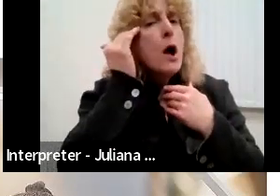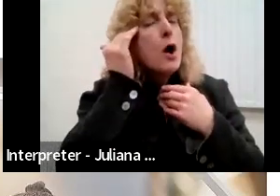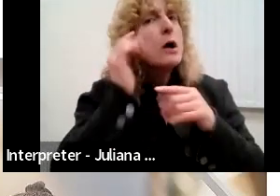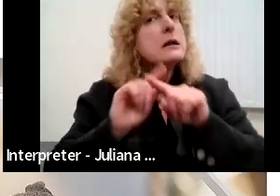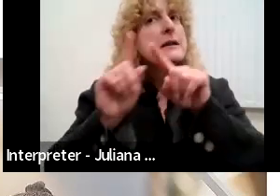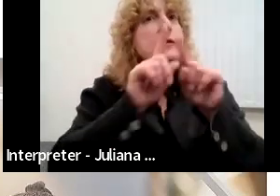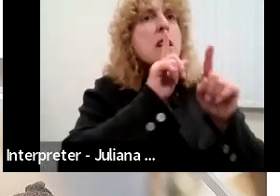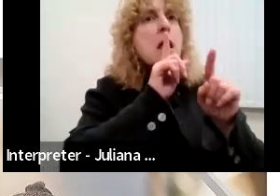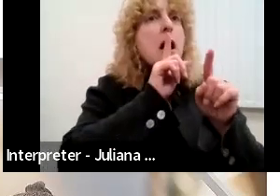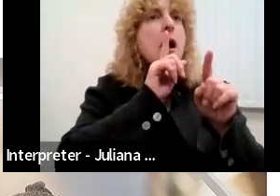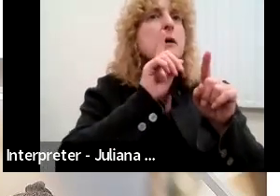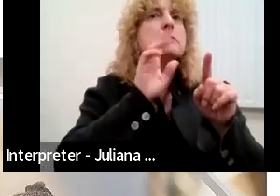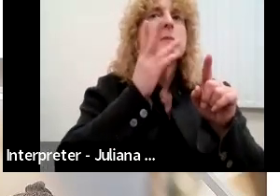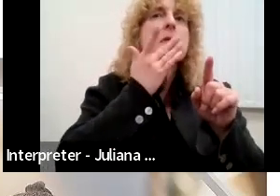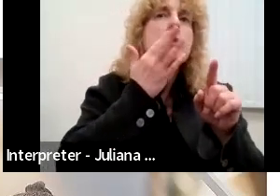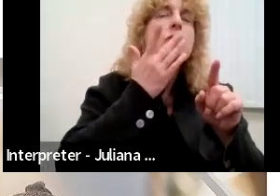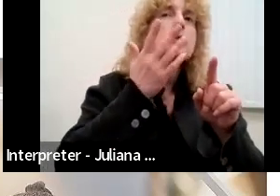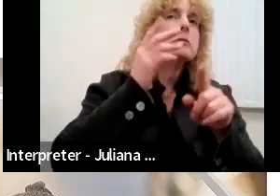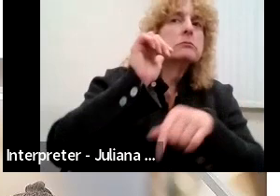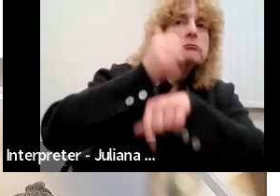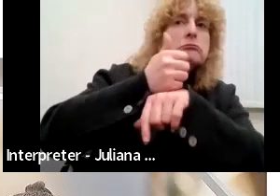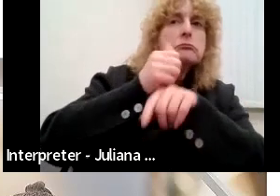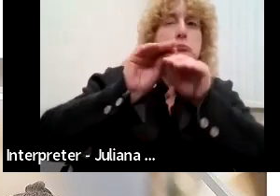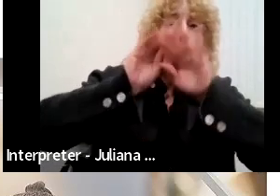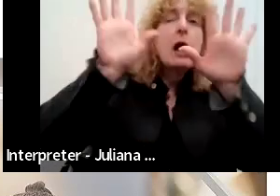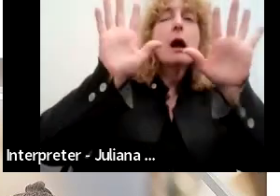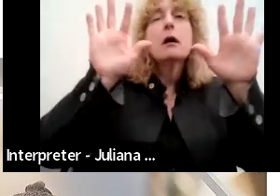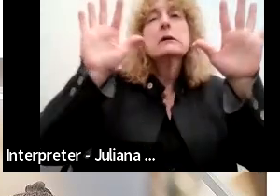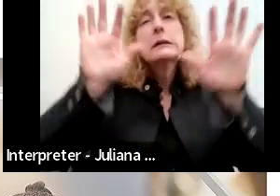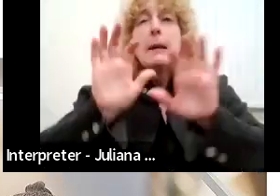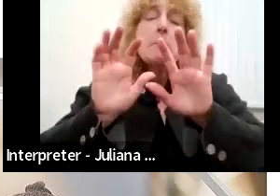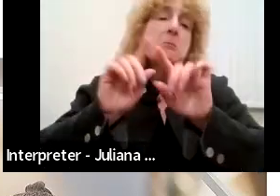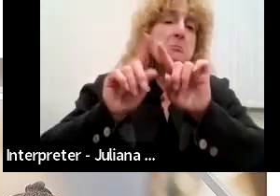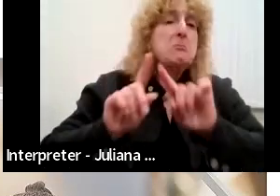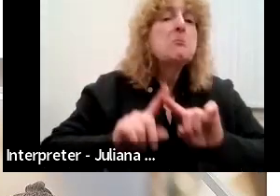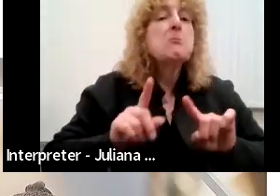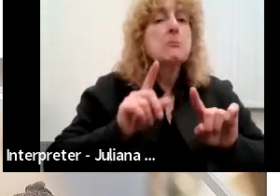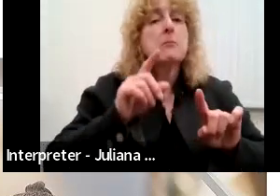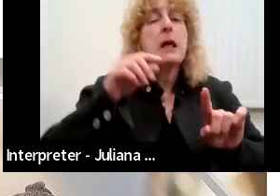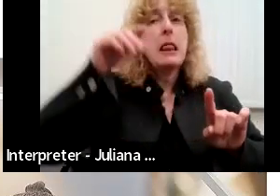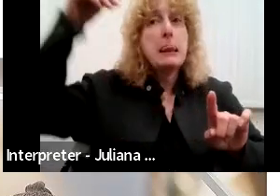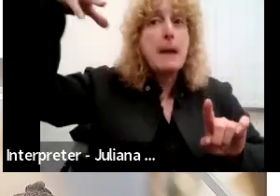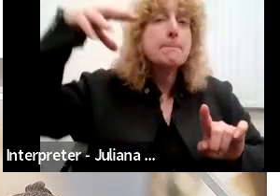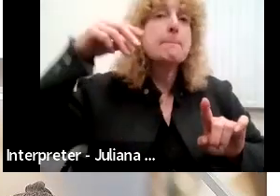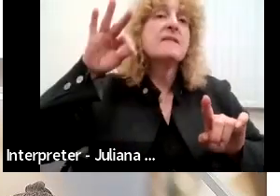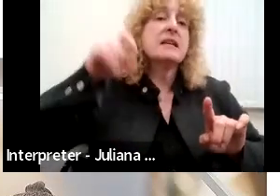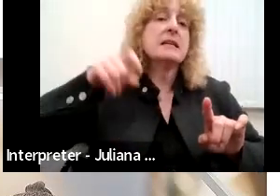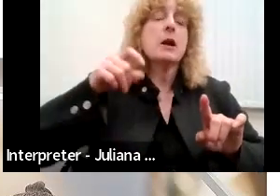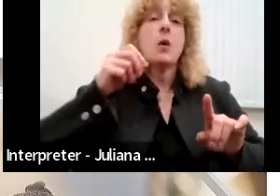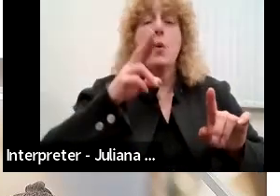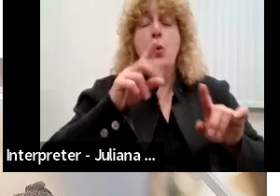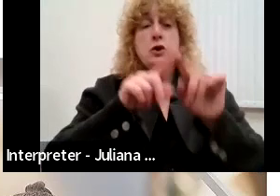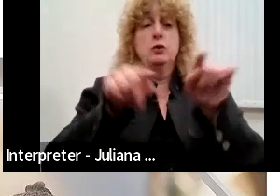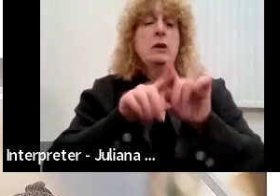light settings as well. So lamps, and then also being mindful to like step away from the computer screen